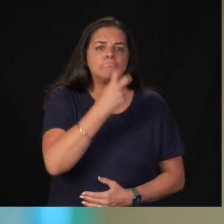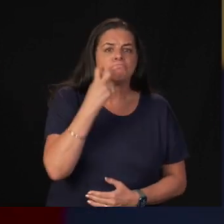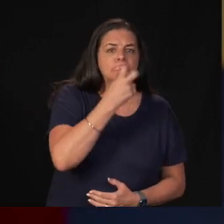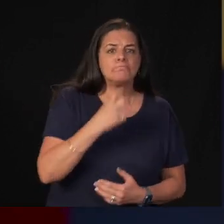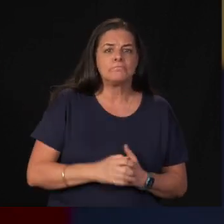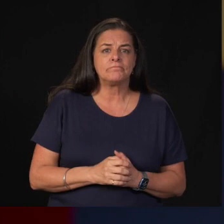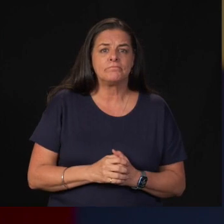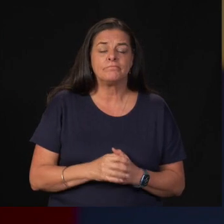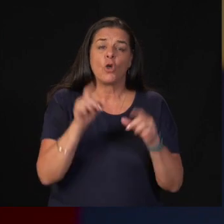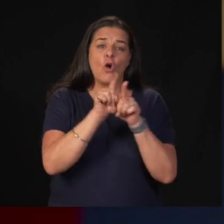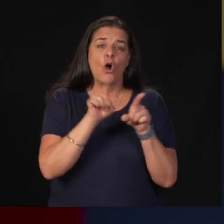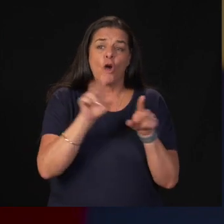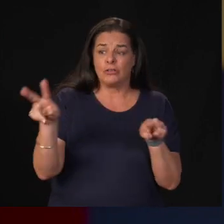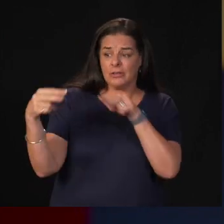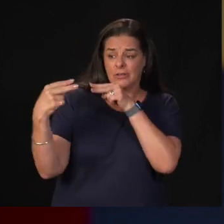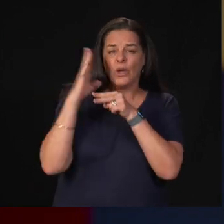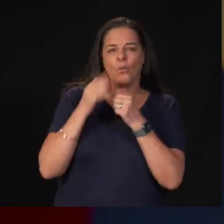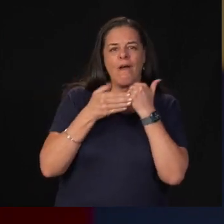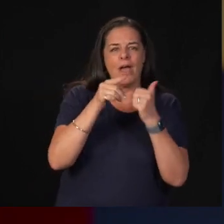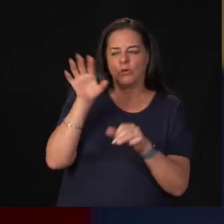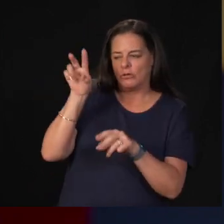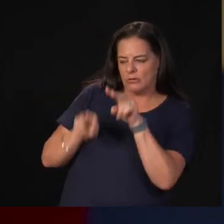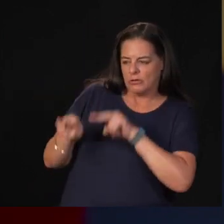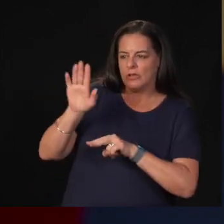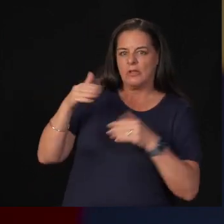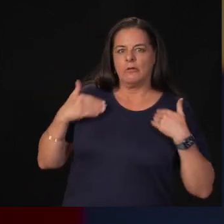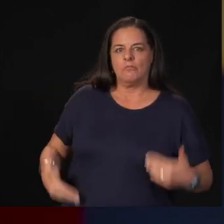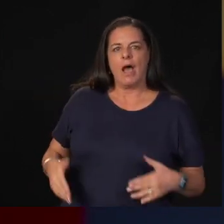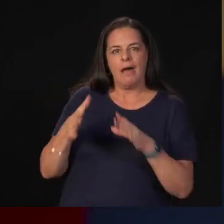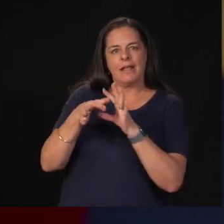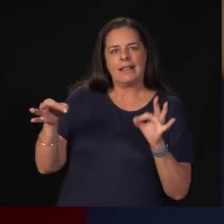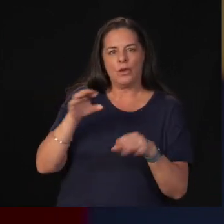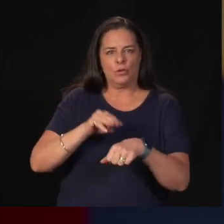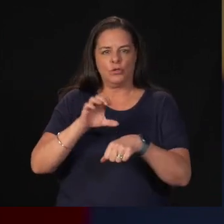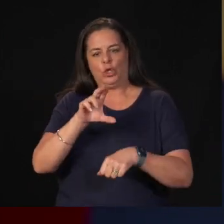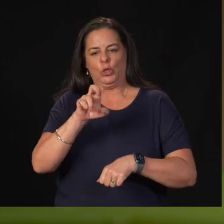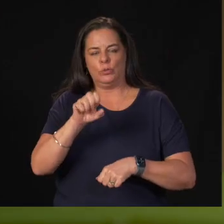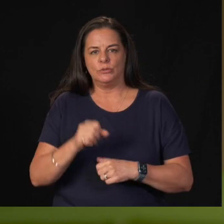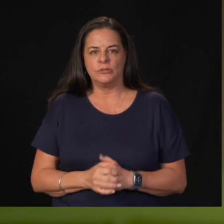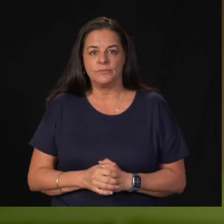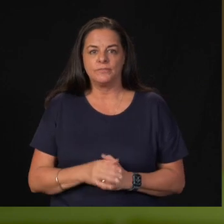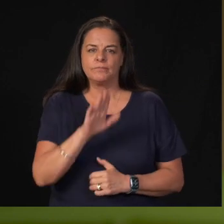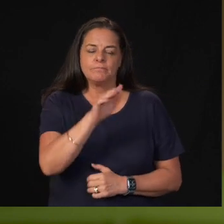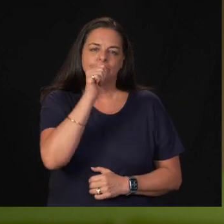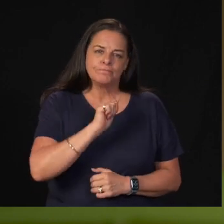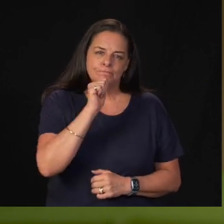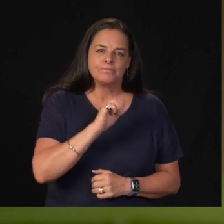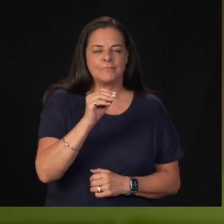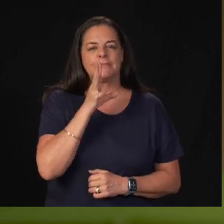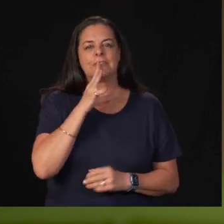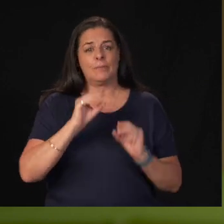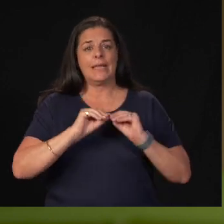lips. This will also help you pick up on the voter's body language cues. Be patient and